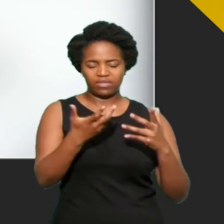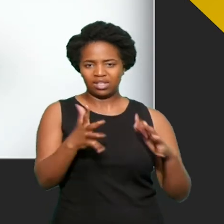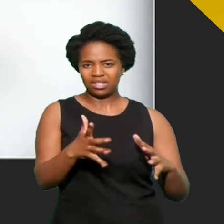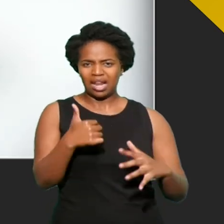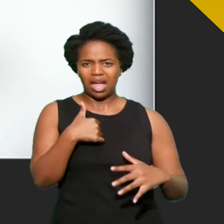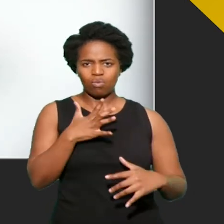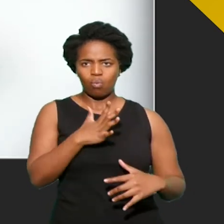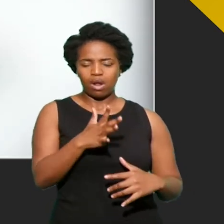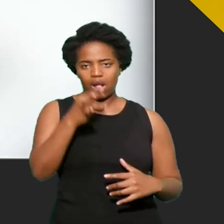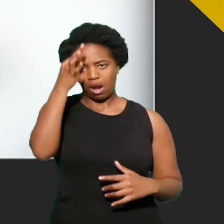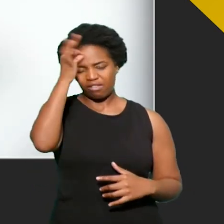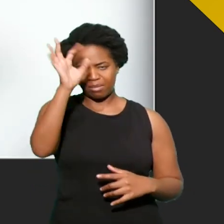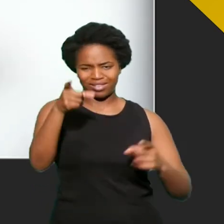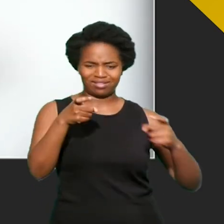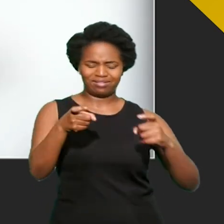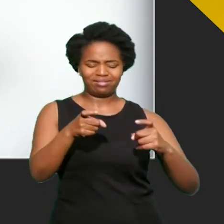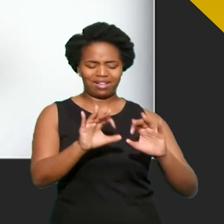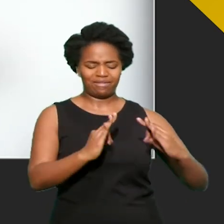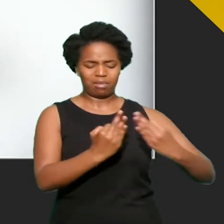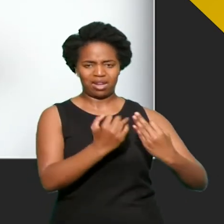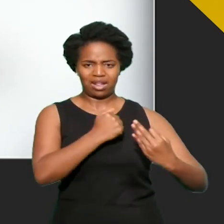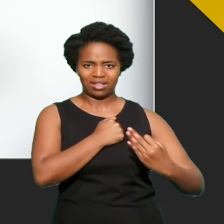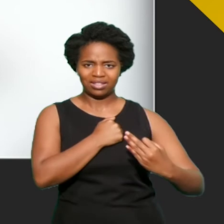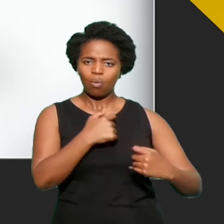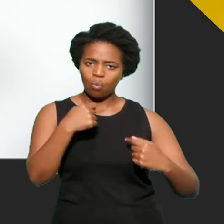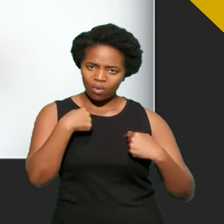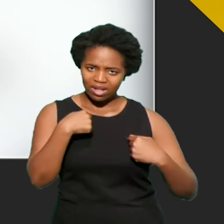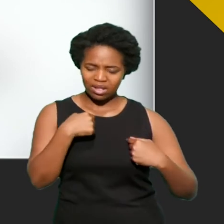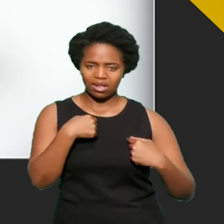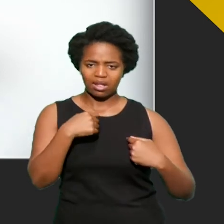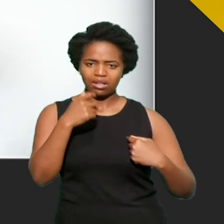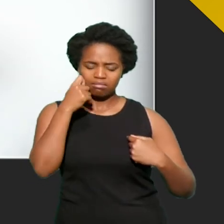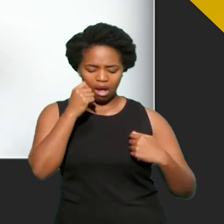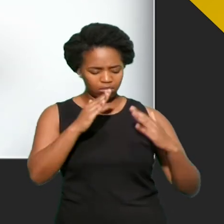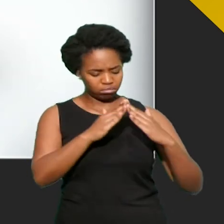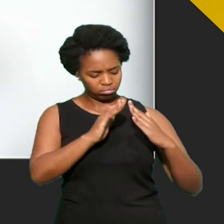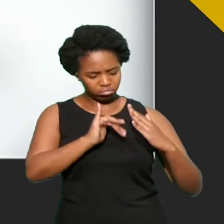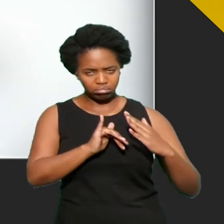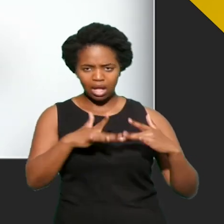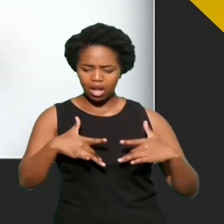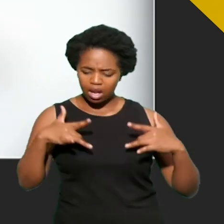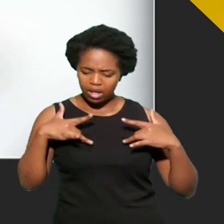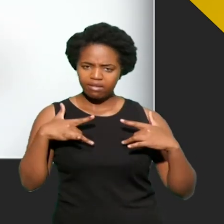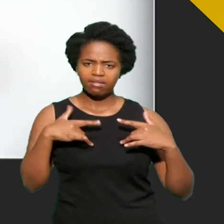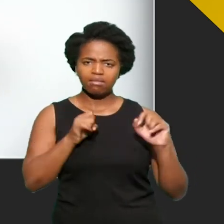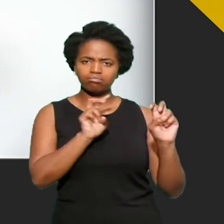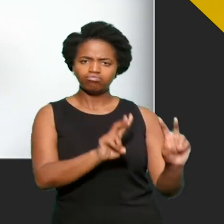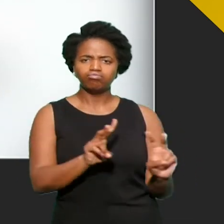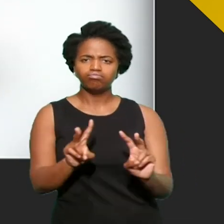run our families instead of us learning to live peacefully and in harmony with each